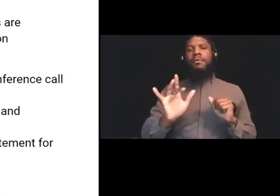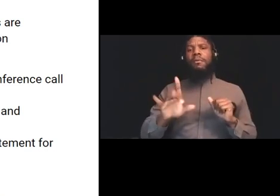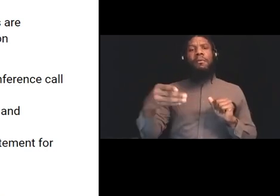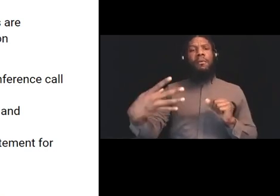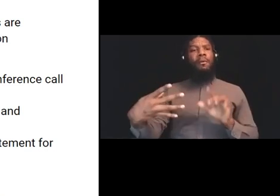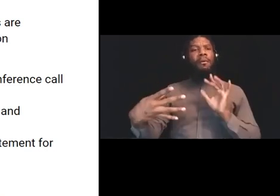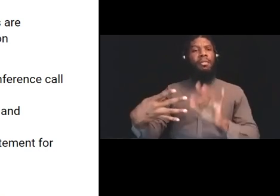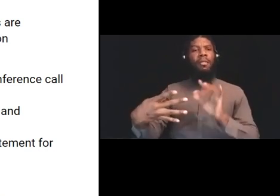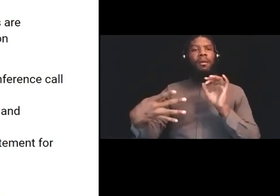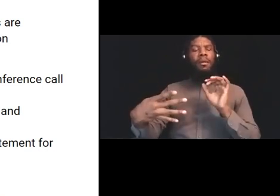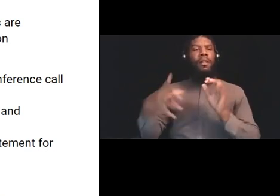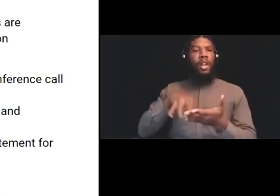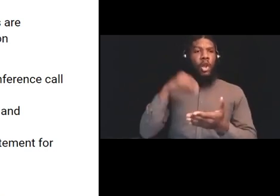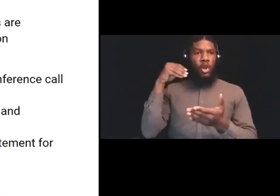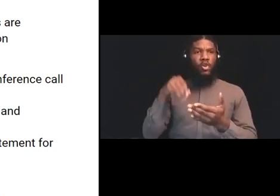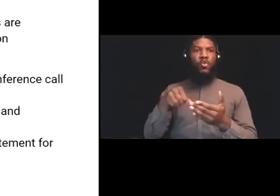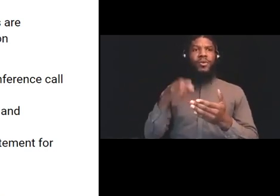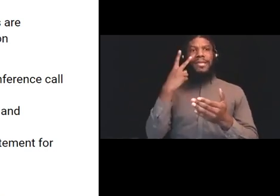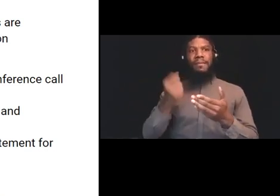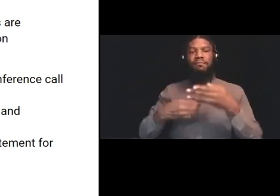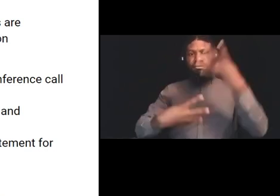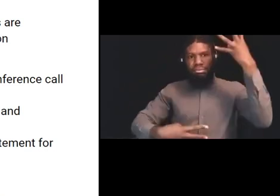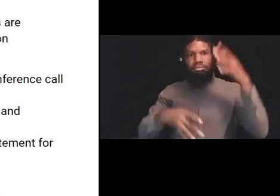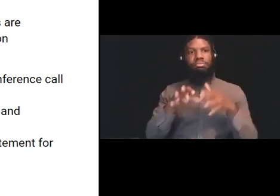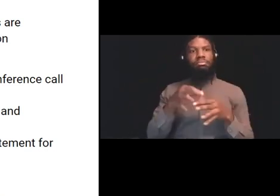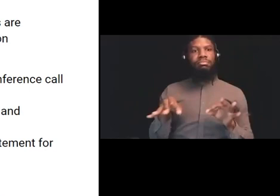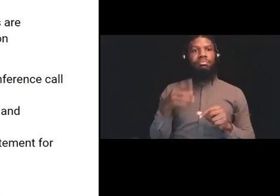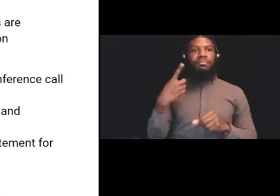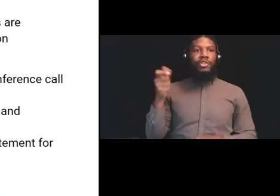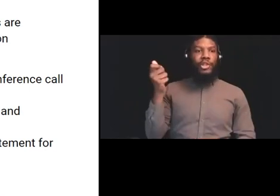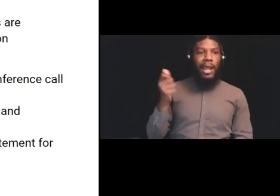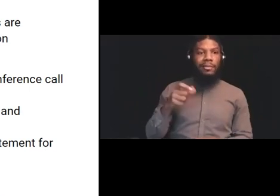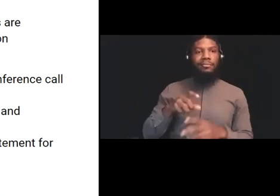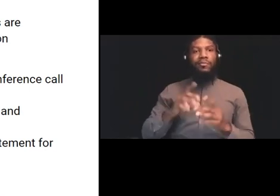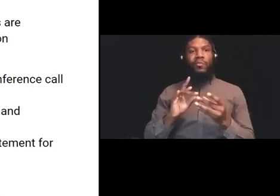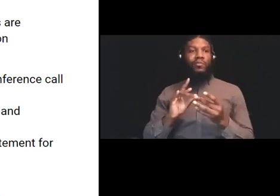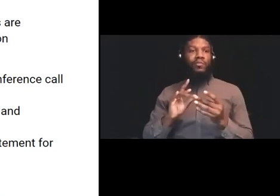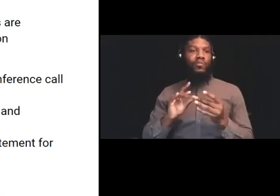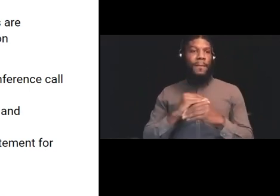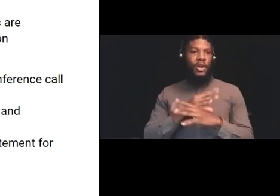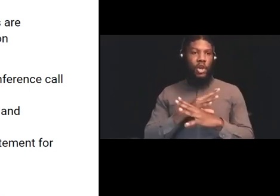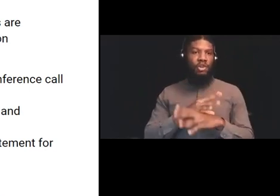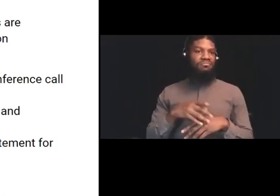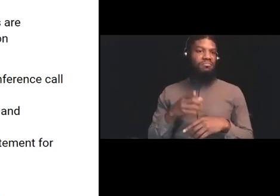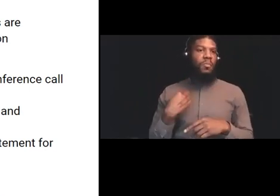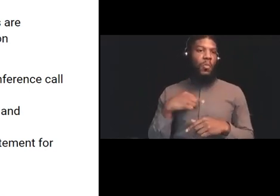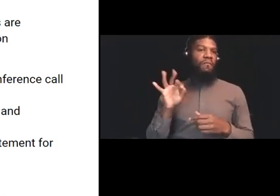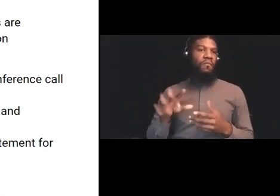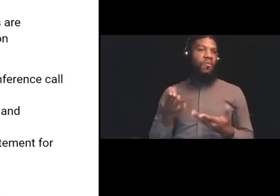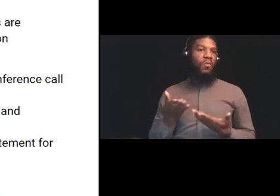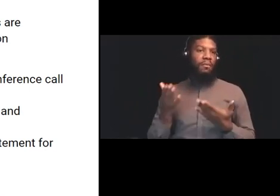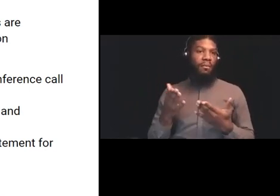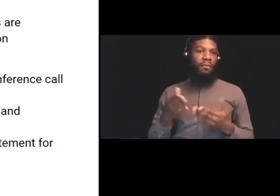OWCA website, you'll find some great links to scholarship and webinars recommended or authored by our committee members